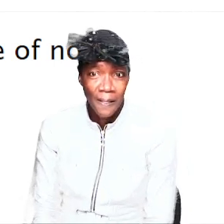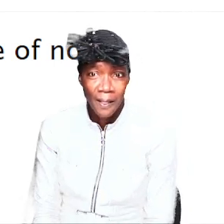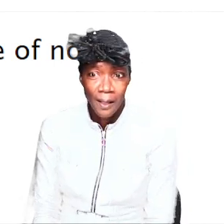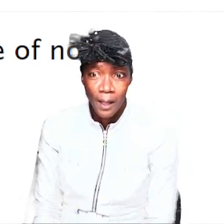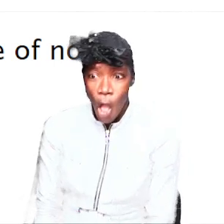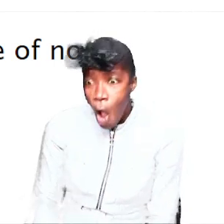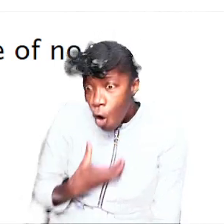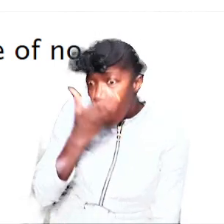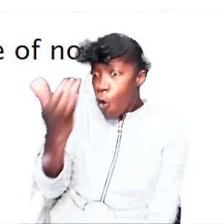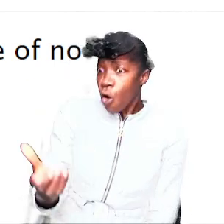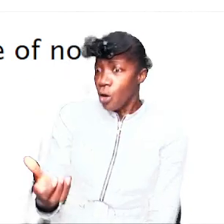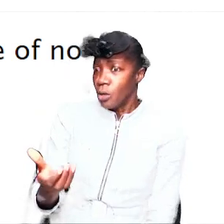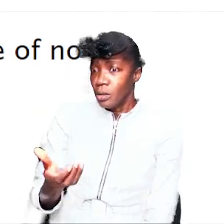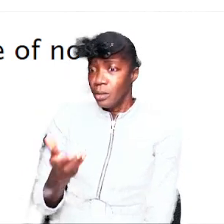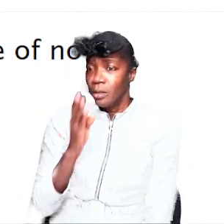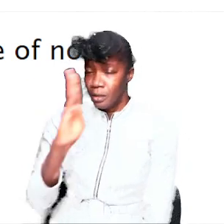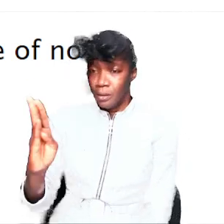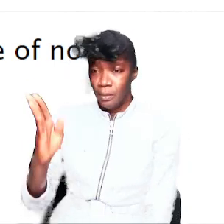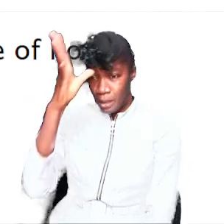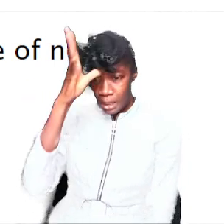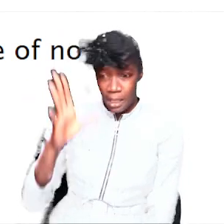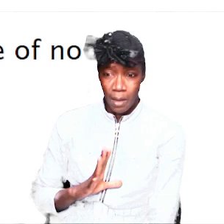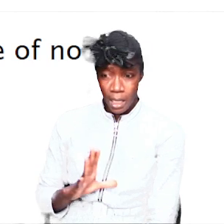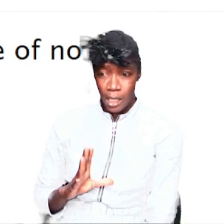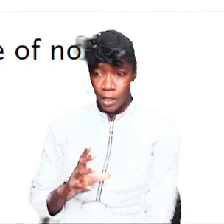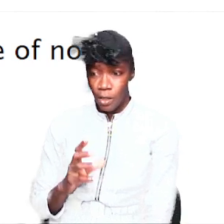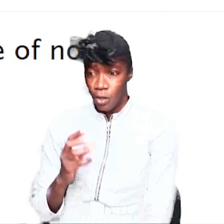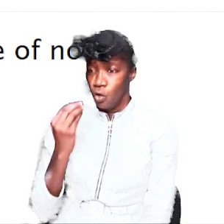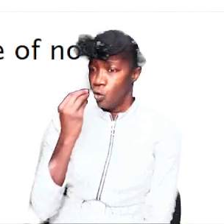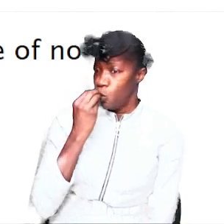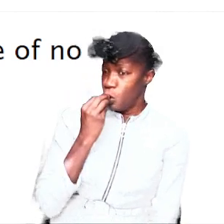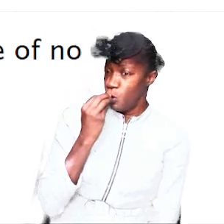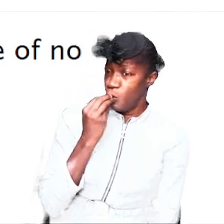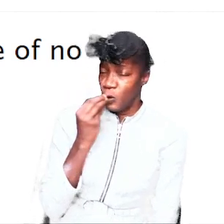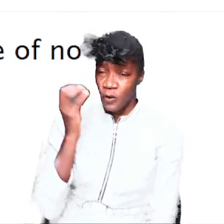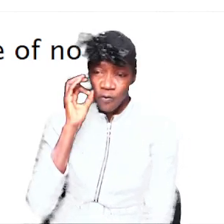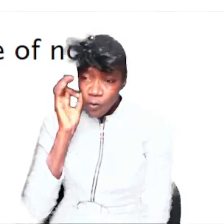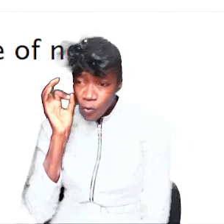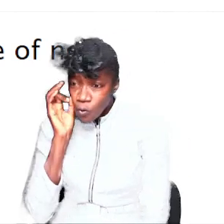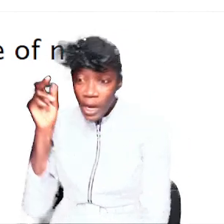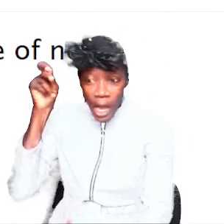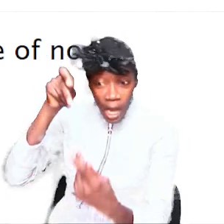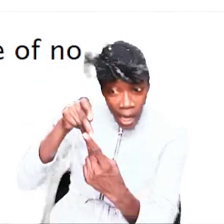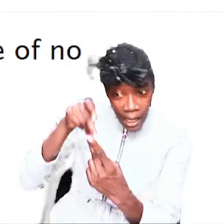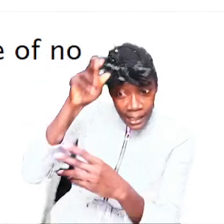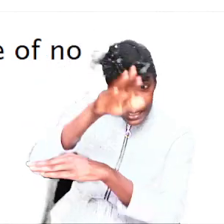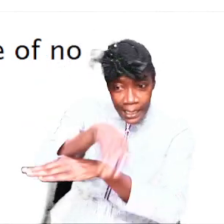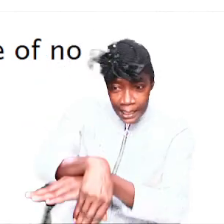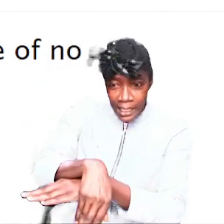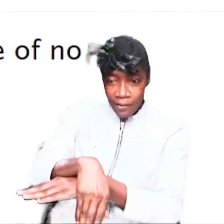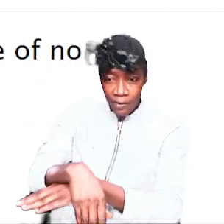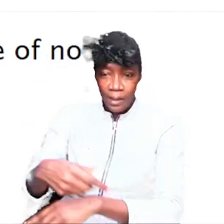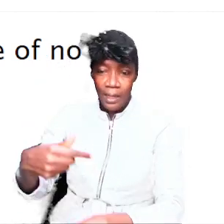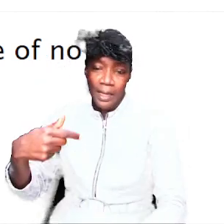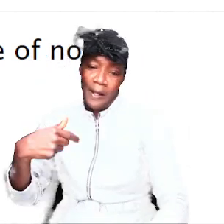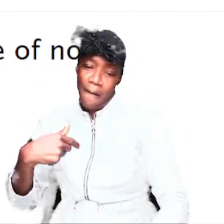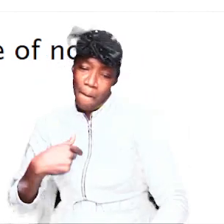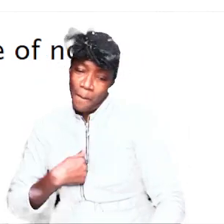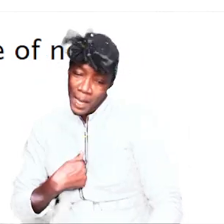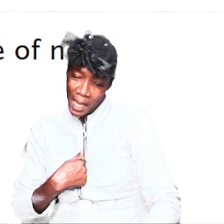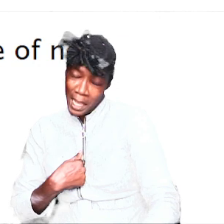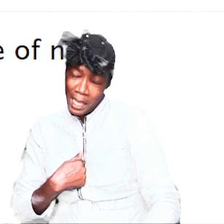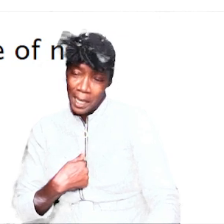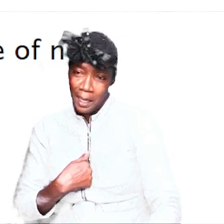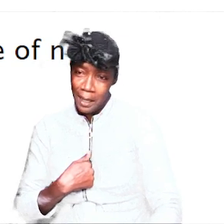Cursed be the man who eats food until it is evening, and I am